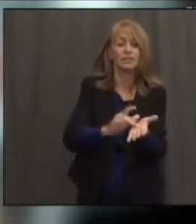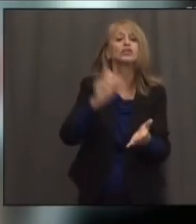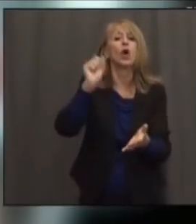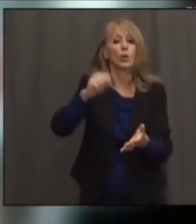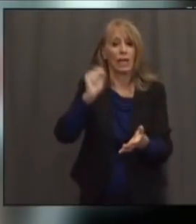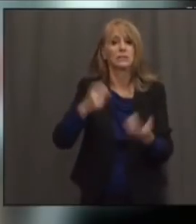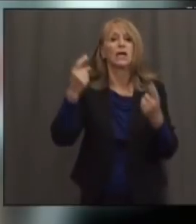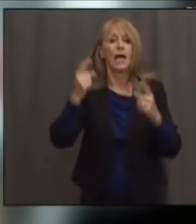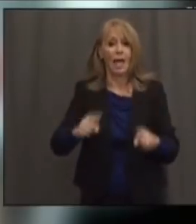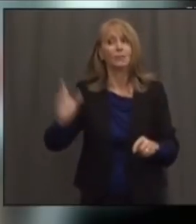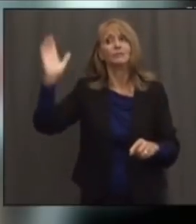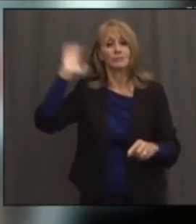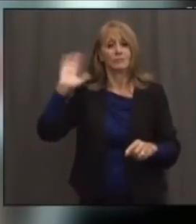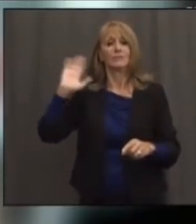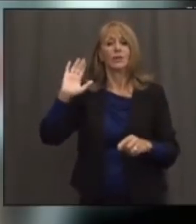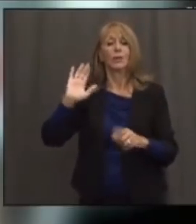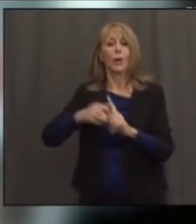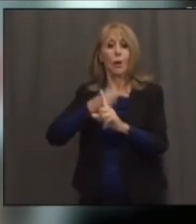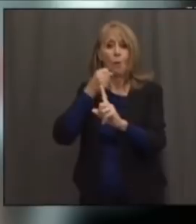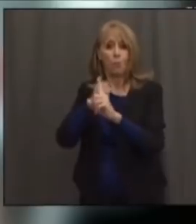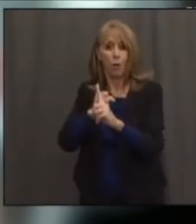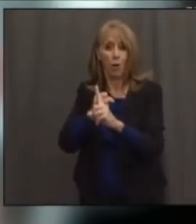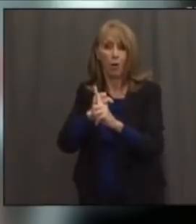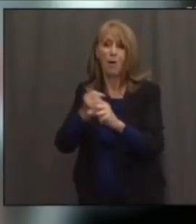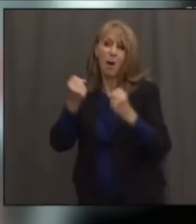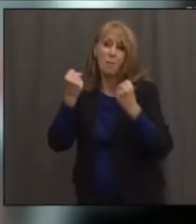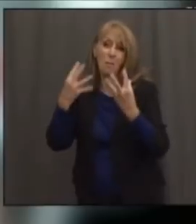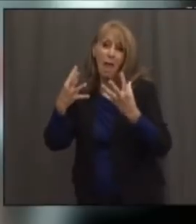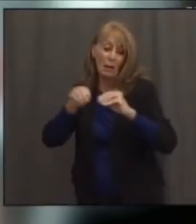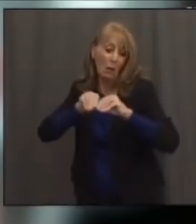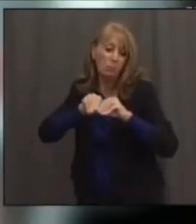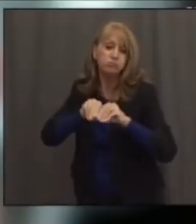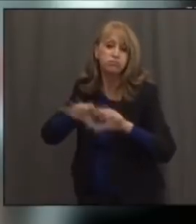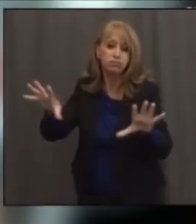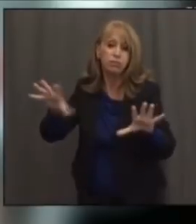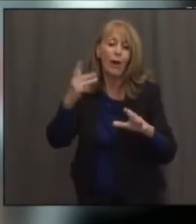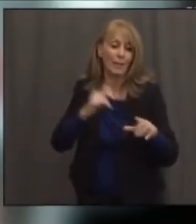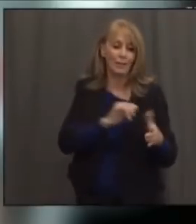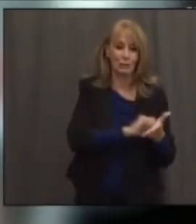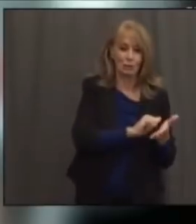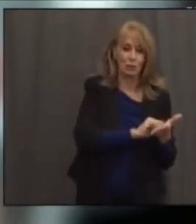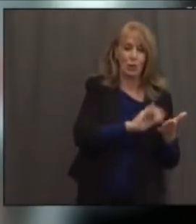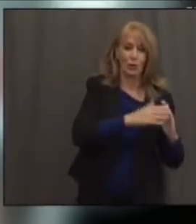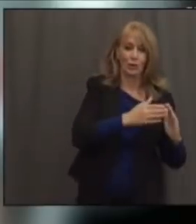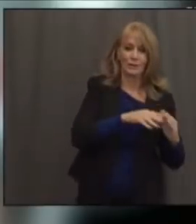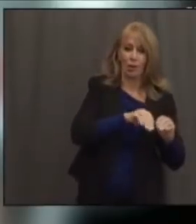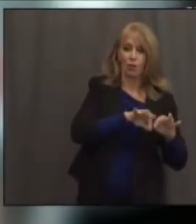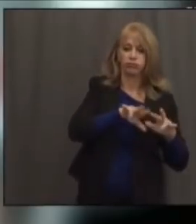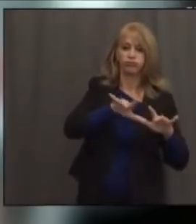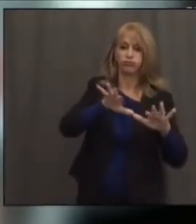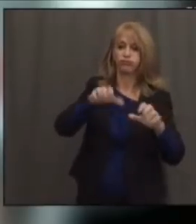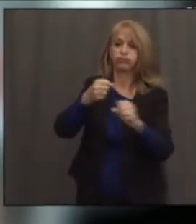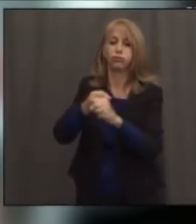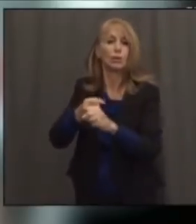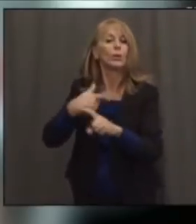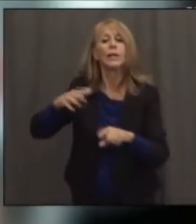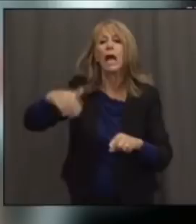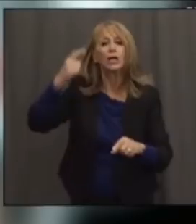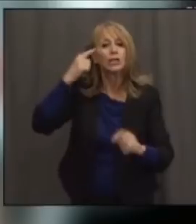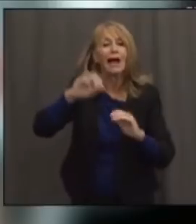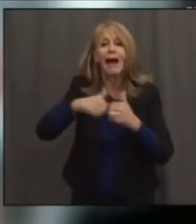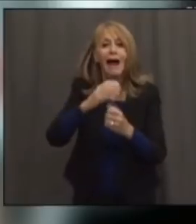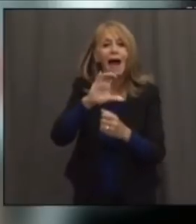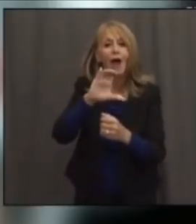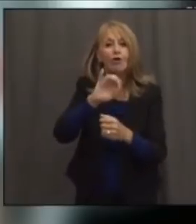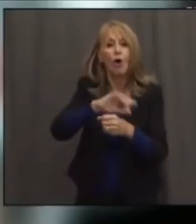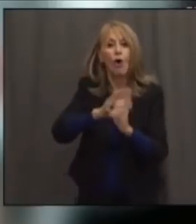hard, got heavily seeded from infection as a result of our proximity to New York City at a time that we really didn't understand the epidemiology of spread of